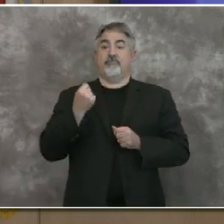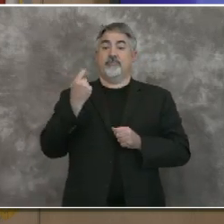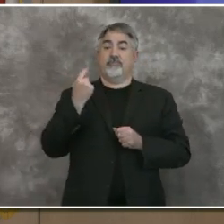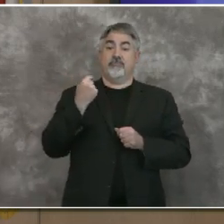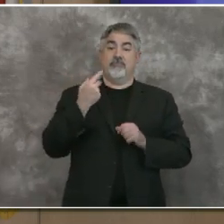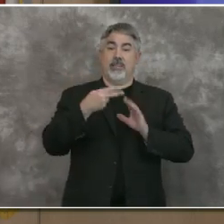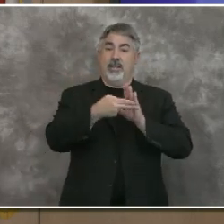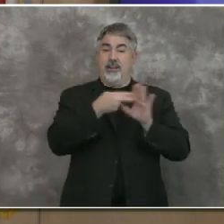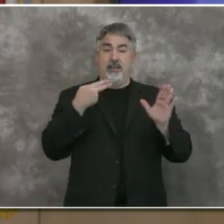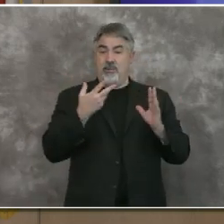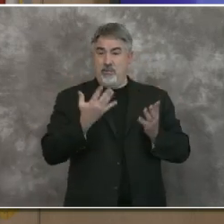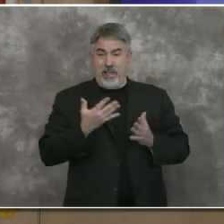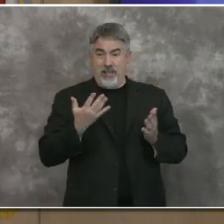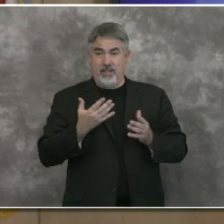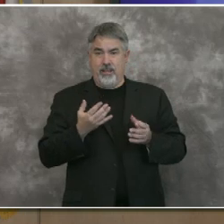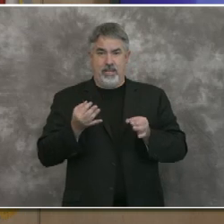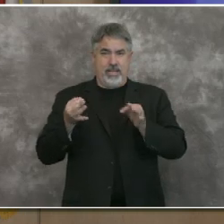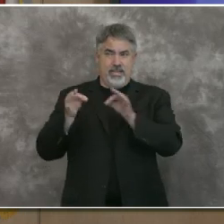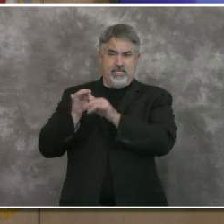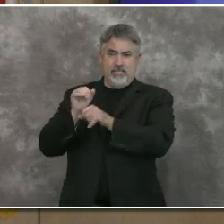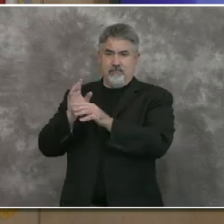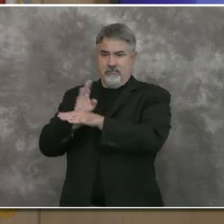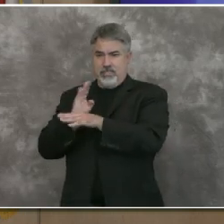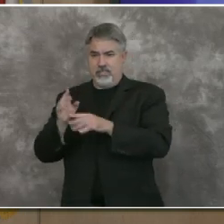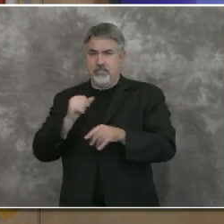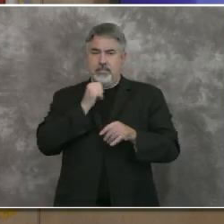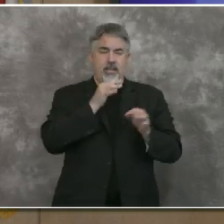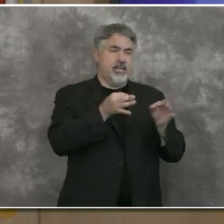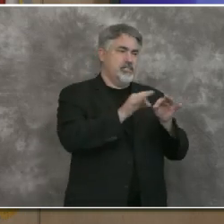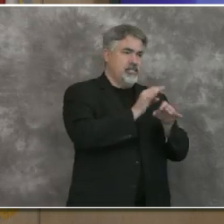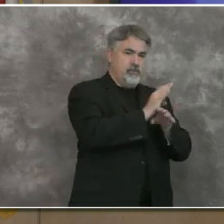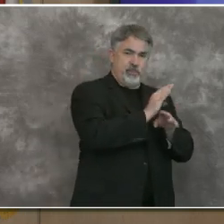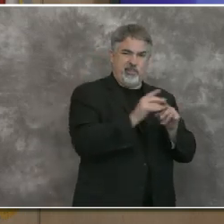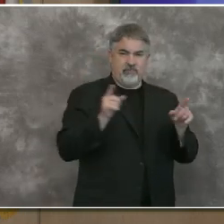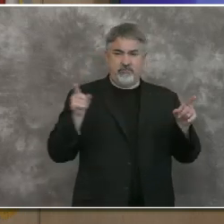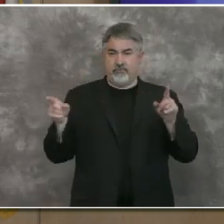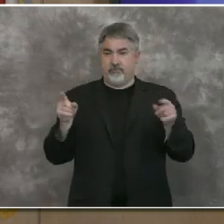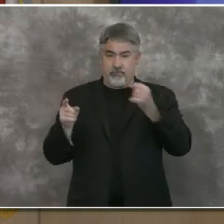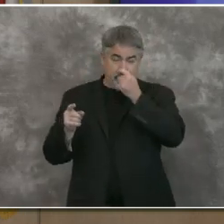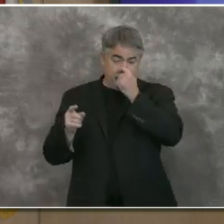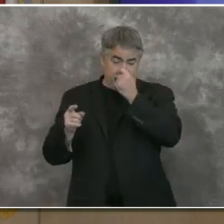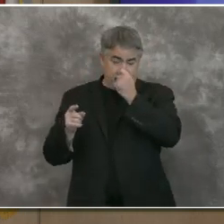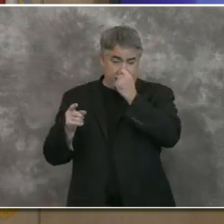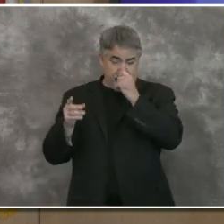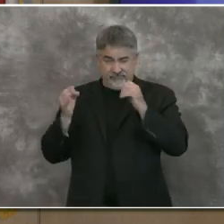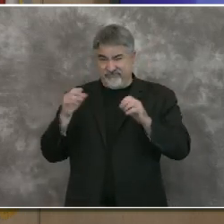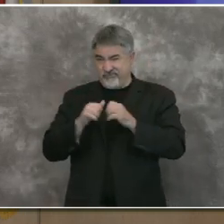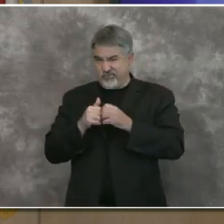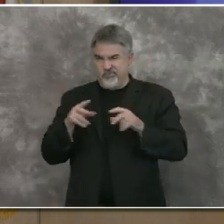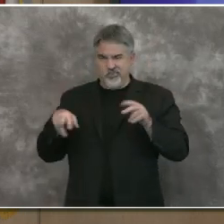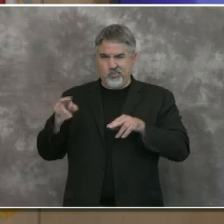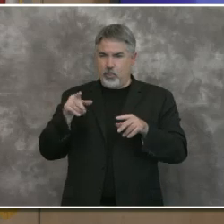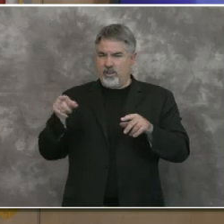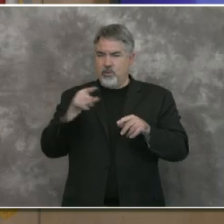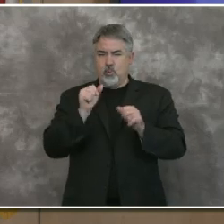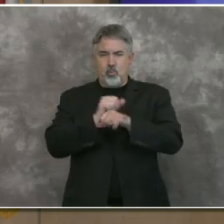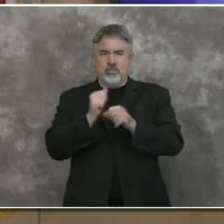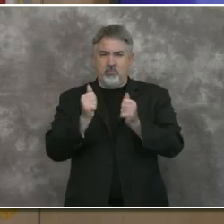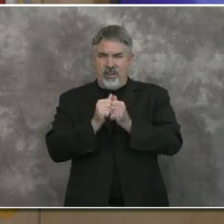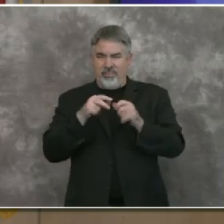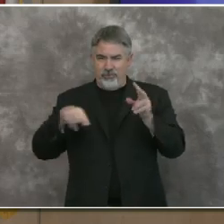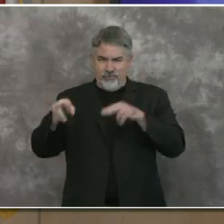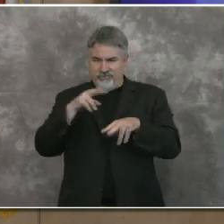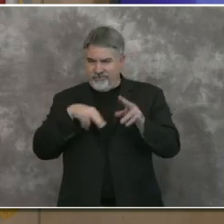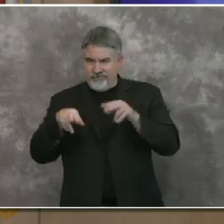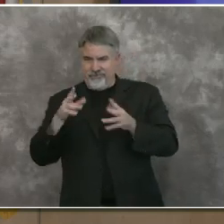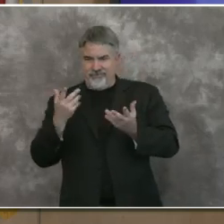is not, there are a series of decisions that have to be made in order to try and limit the spread and limit the danger. But we also have